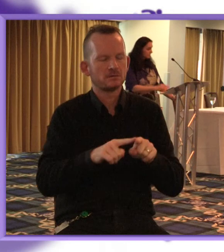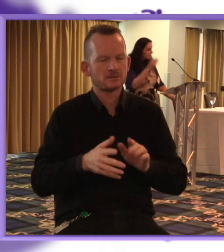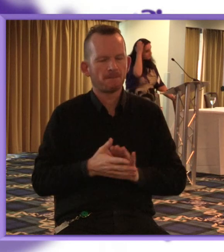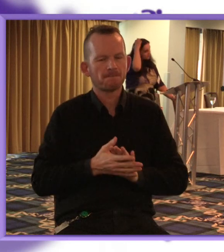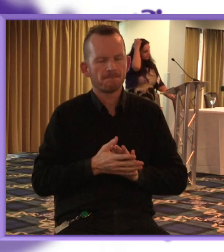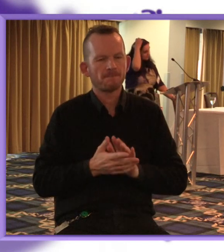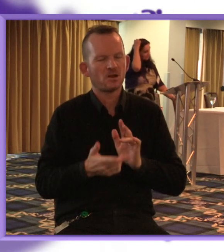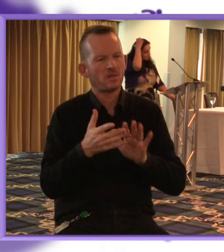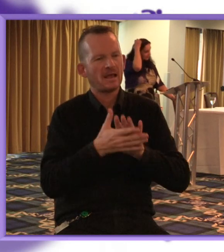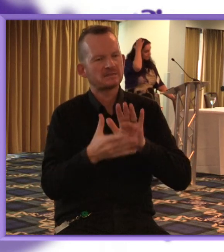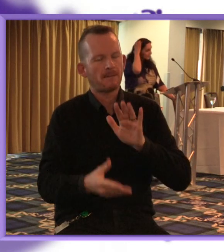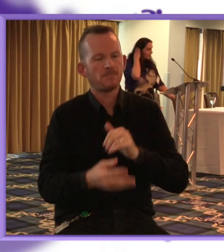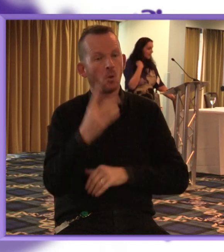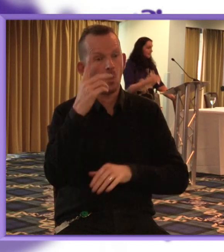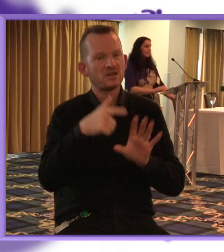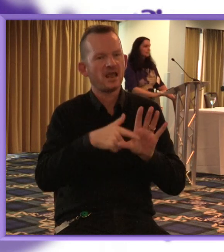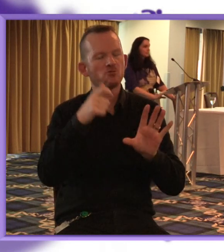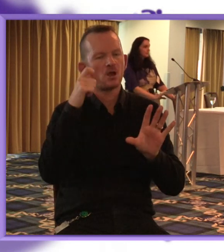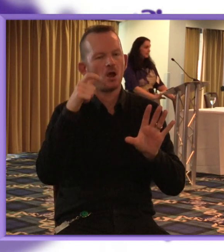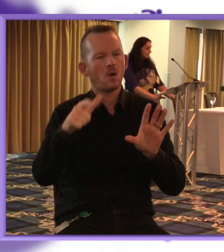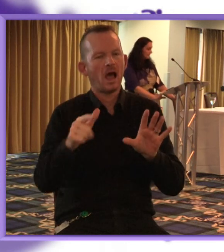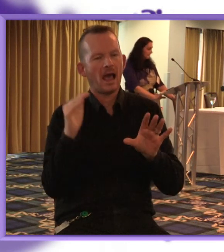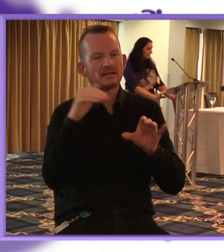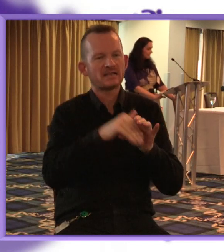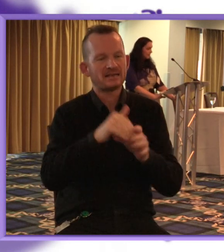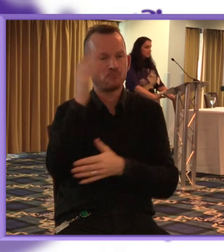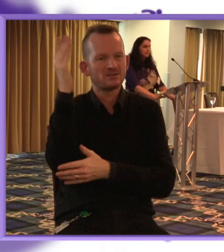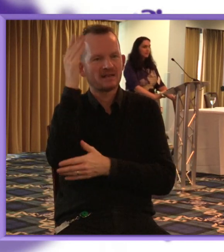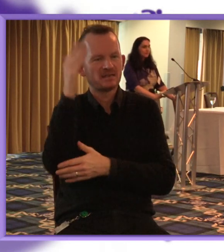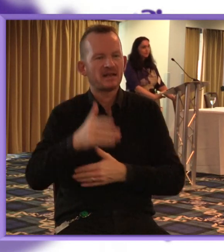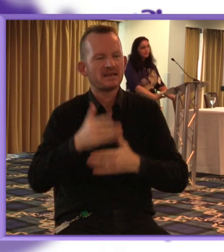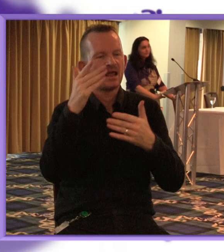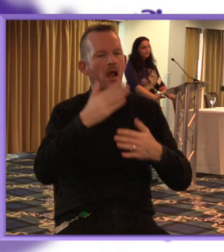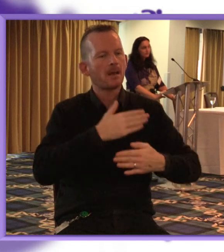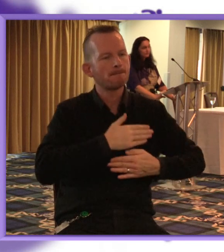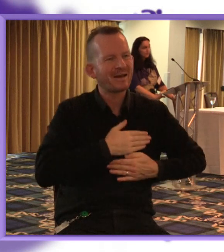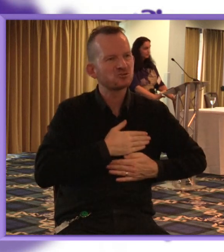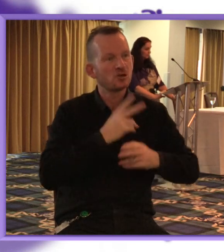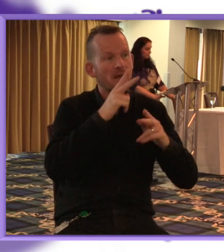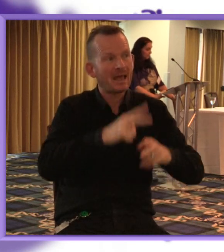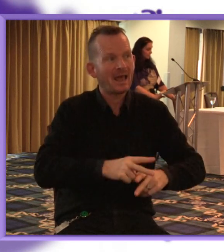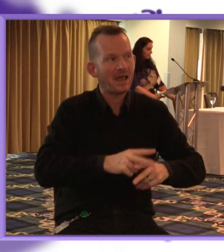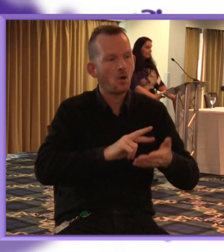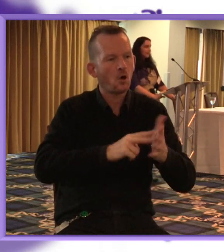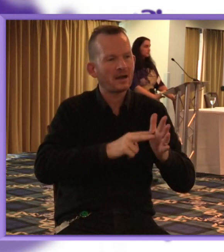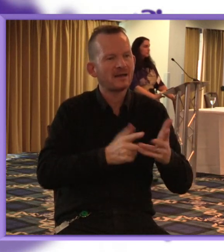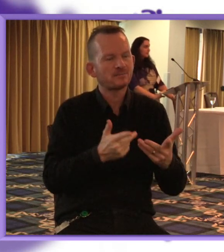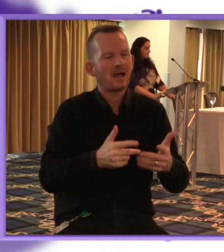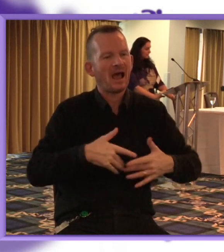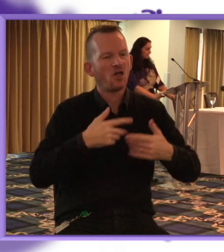example. Approximately a year ago, I attended and presented at a day in compassionate care organised by Health Education North West.